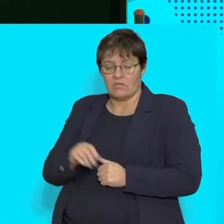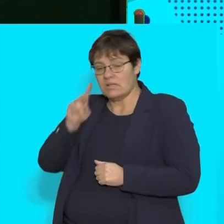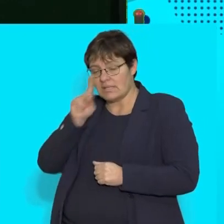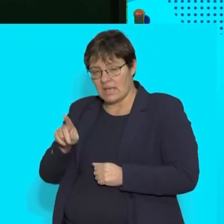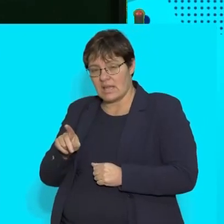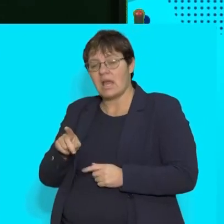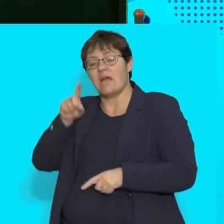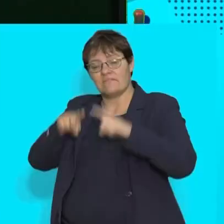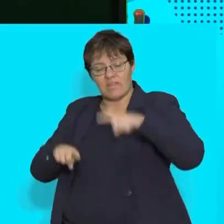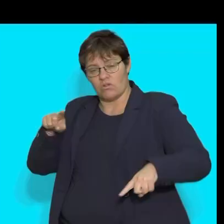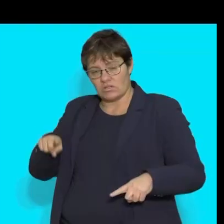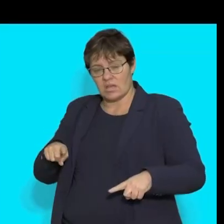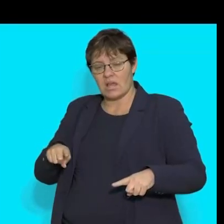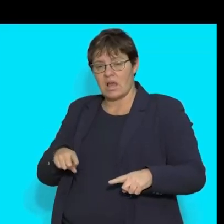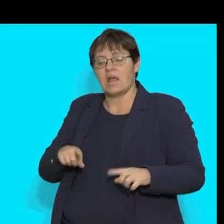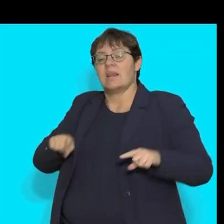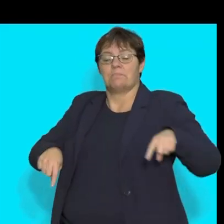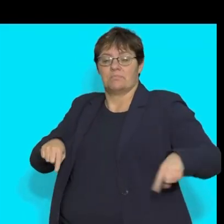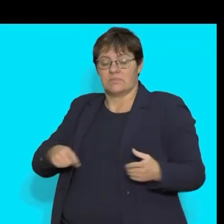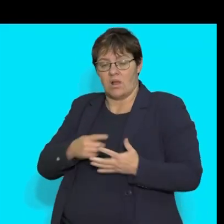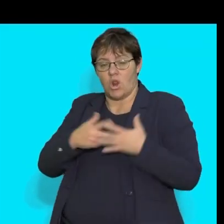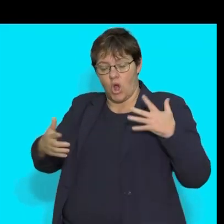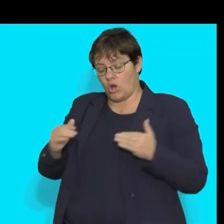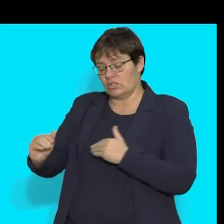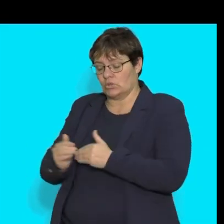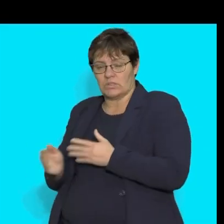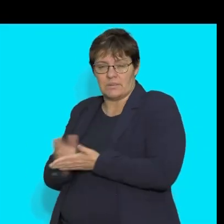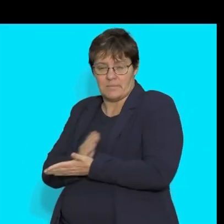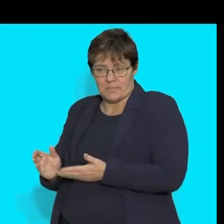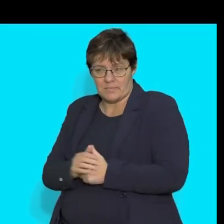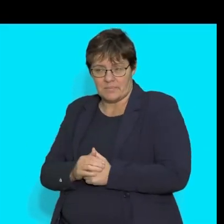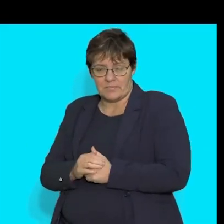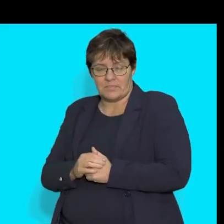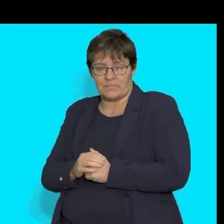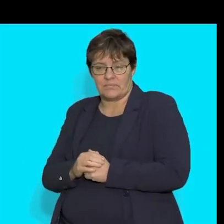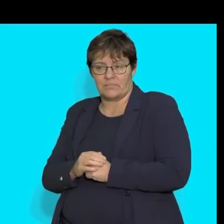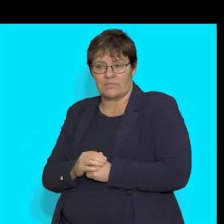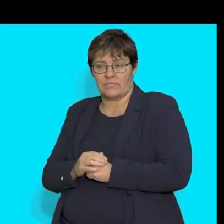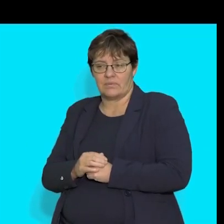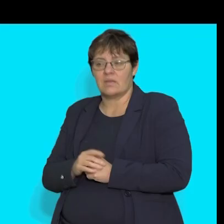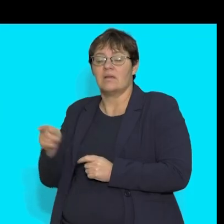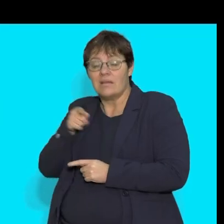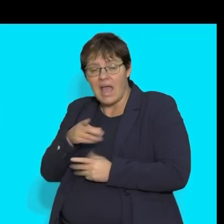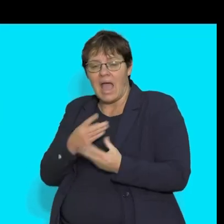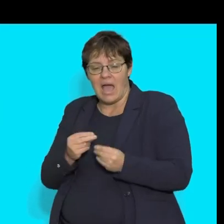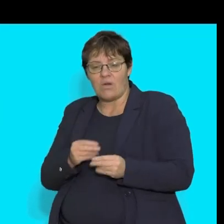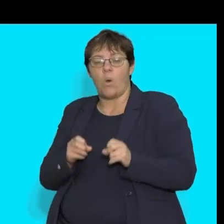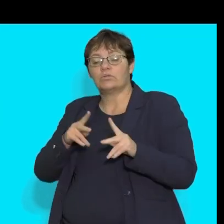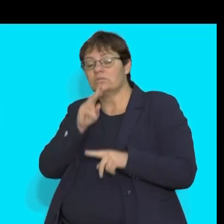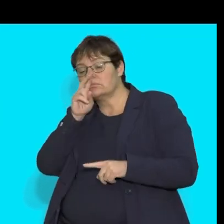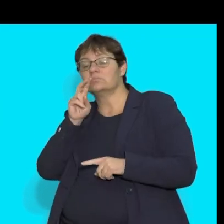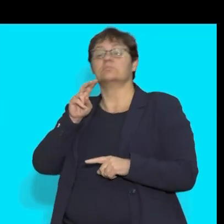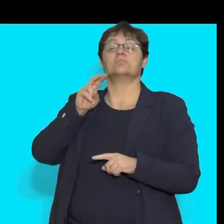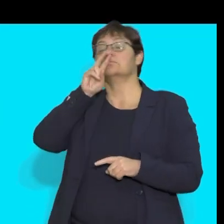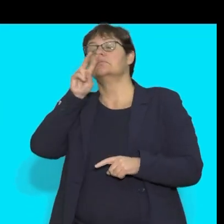see that there's variation in the length of the limbs. Amongst them, these have a better chance of